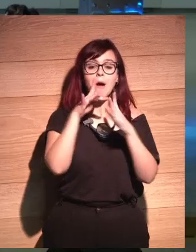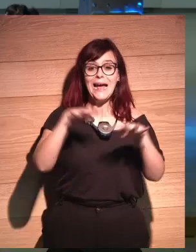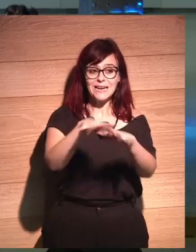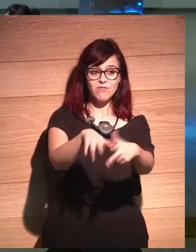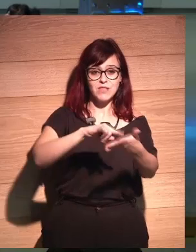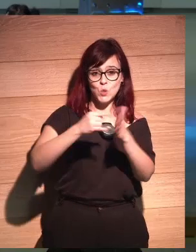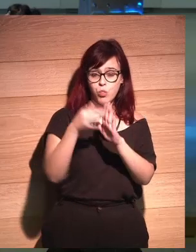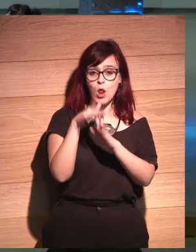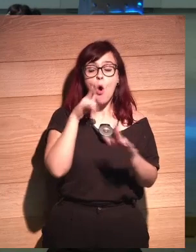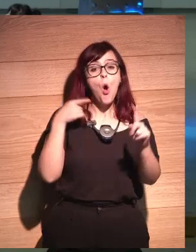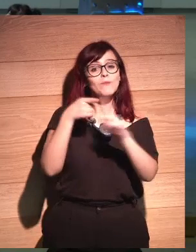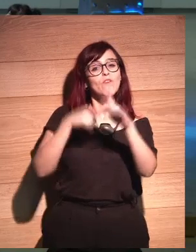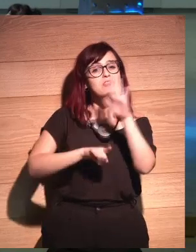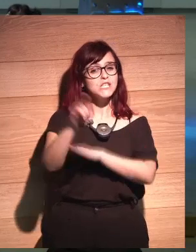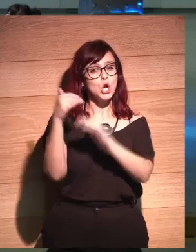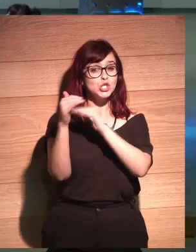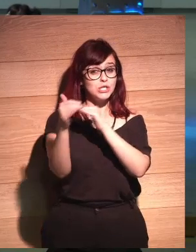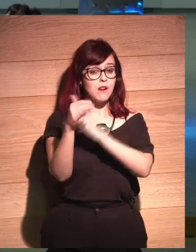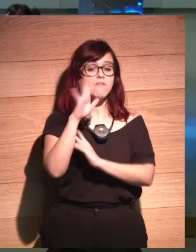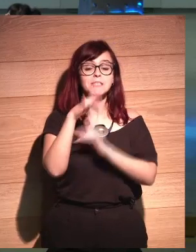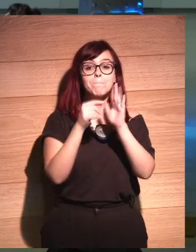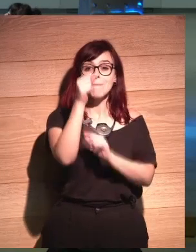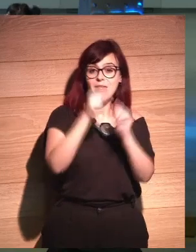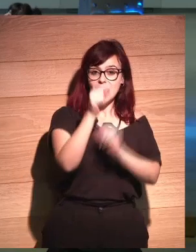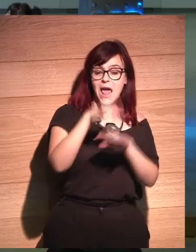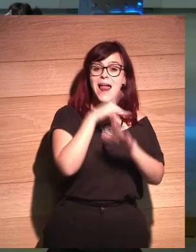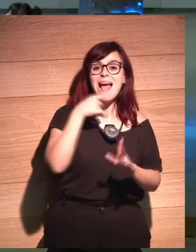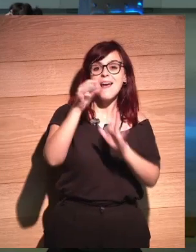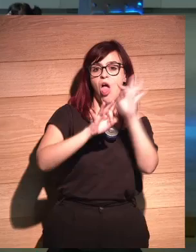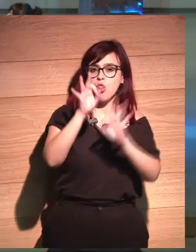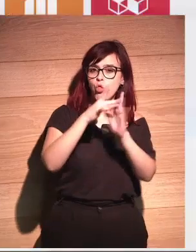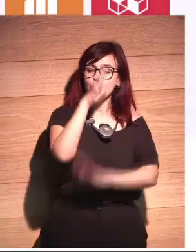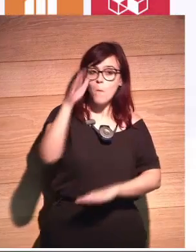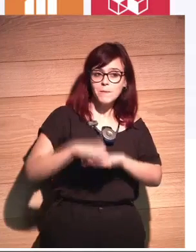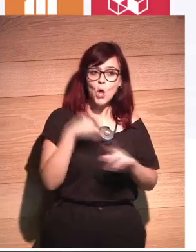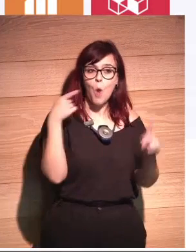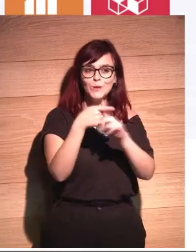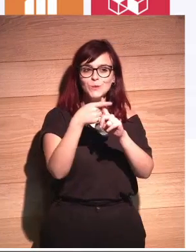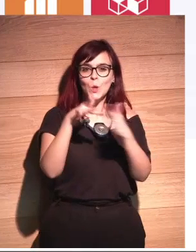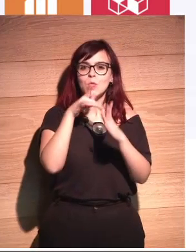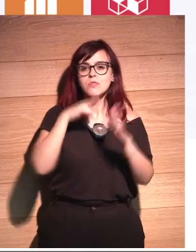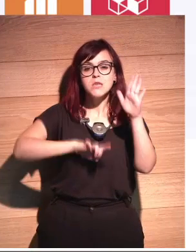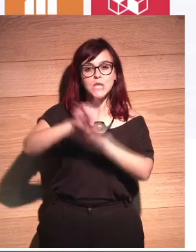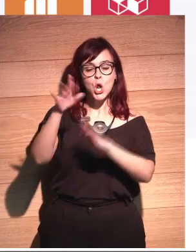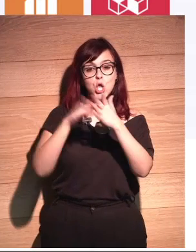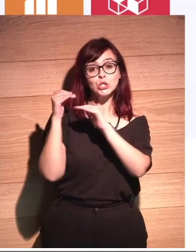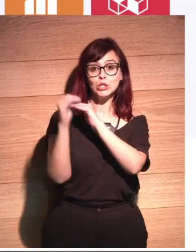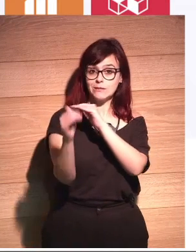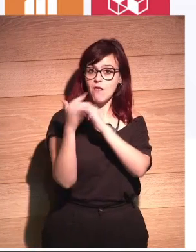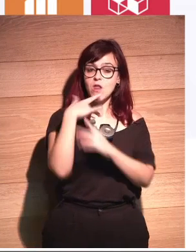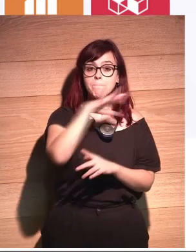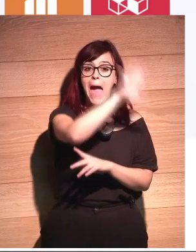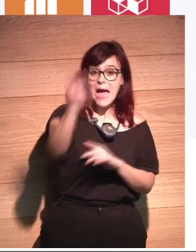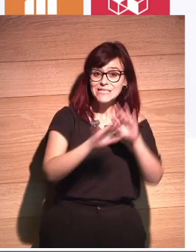One of our flagship projects in the network is to measure the level of